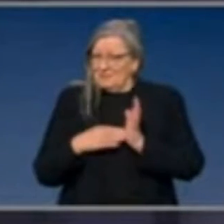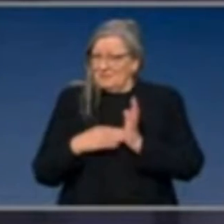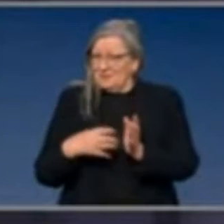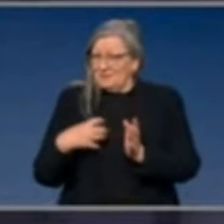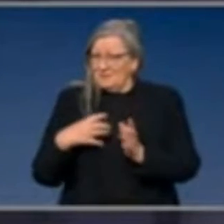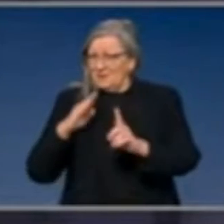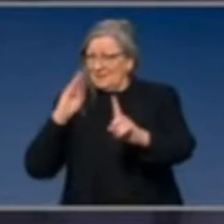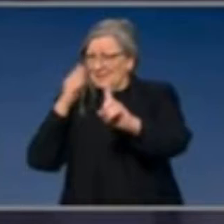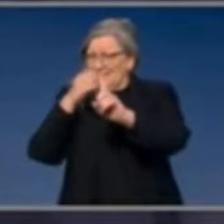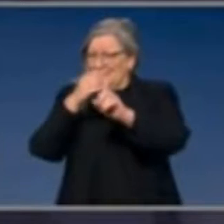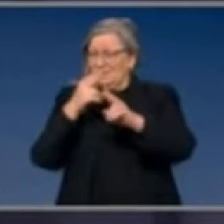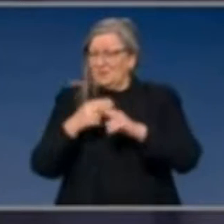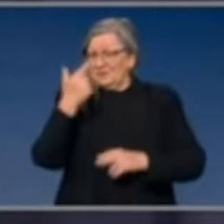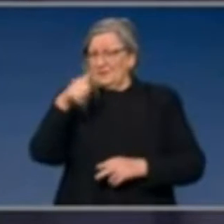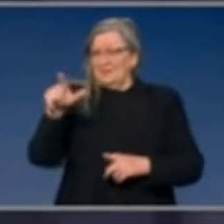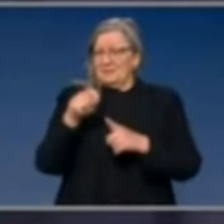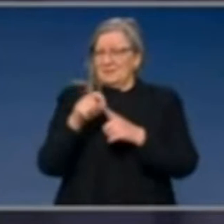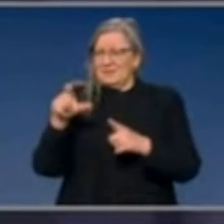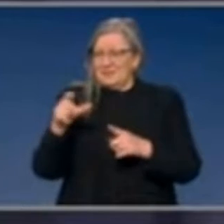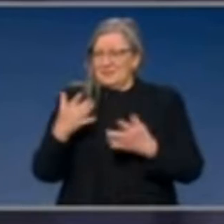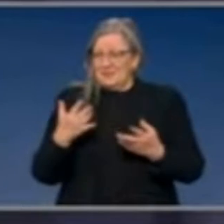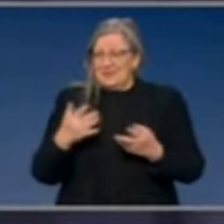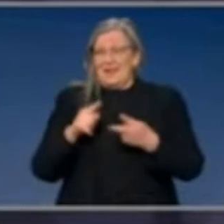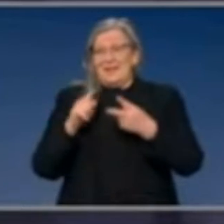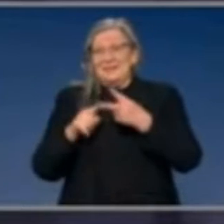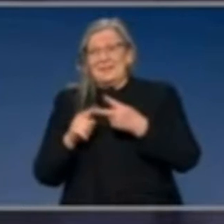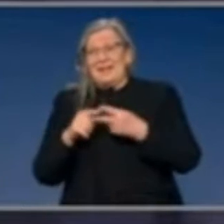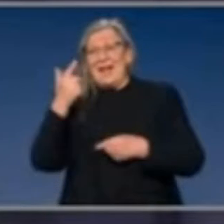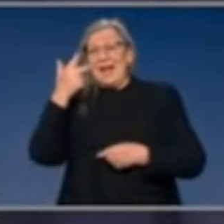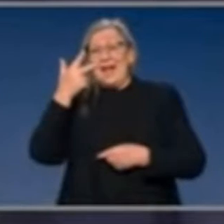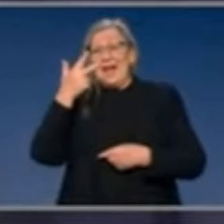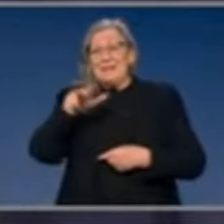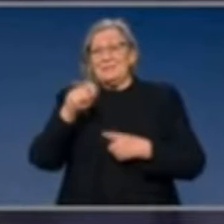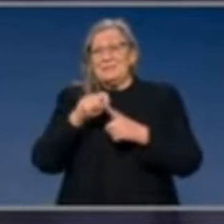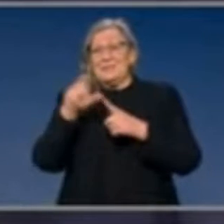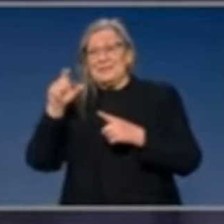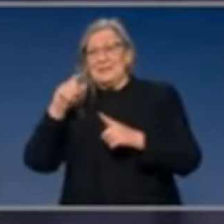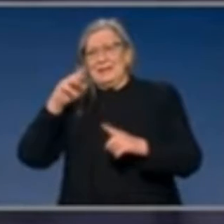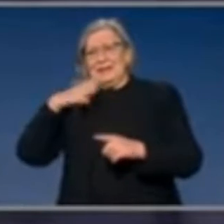to achieve the 80% mark, we need to have approximately 16.5 million